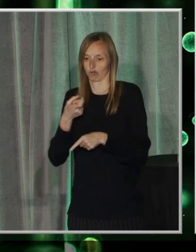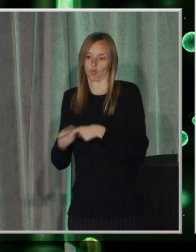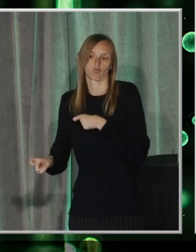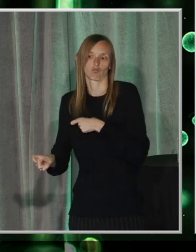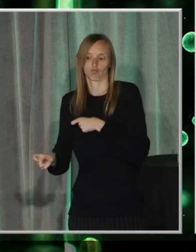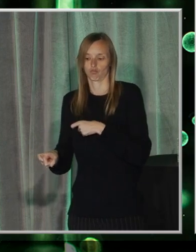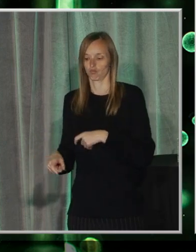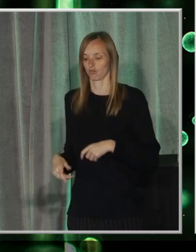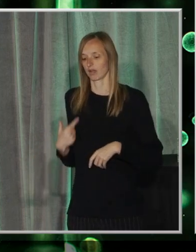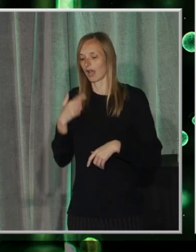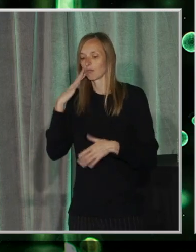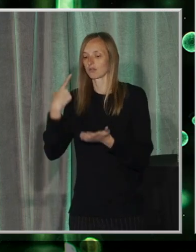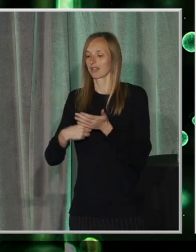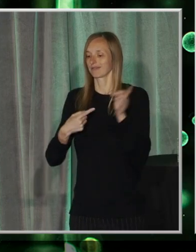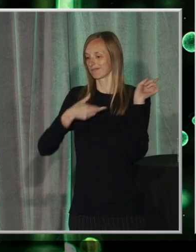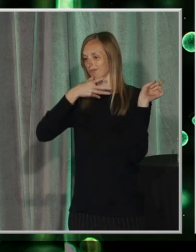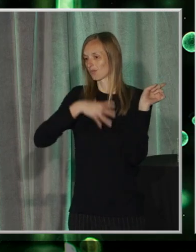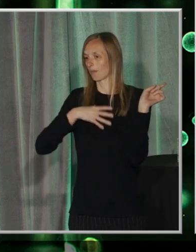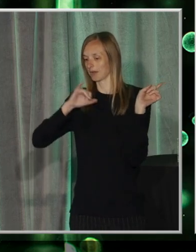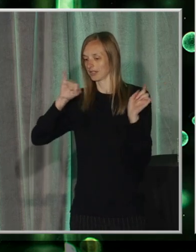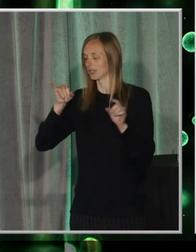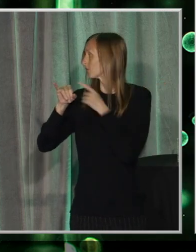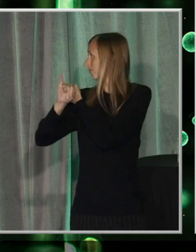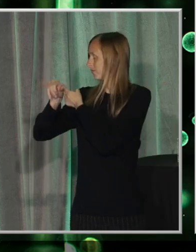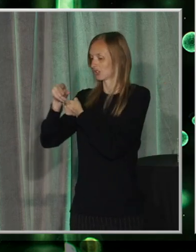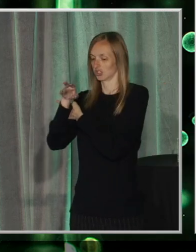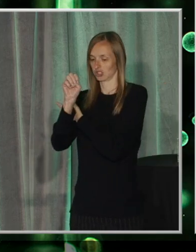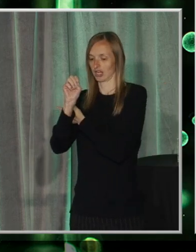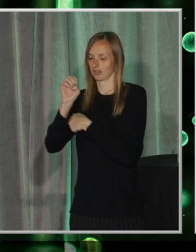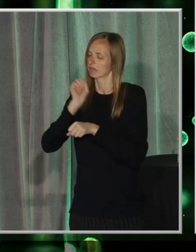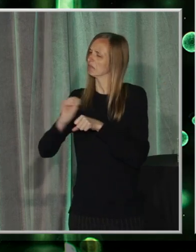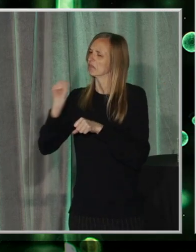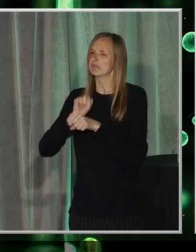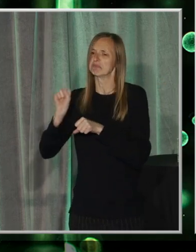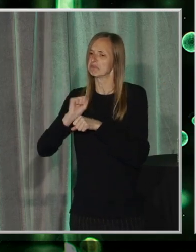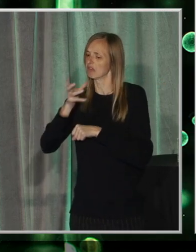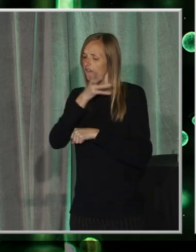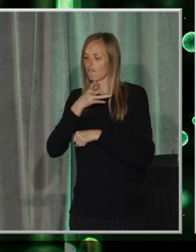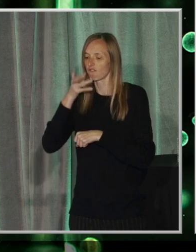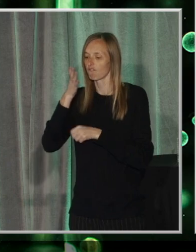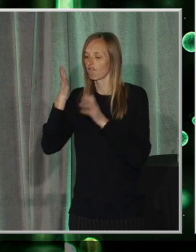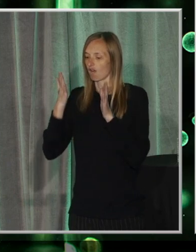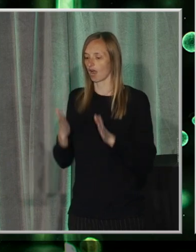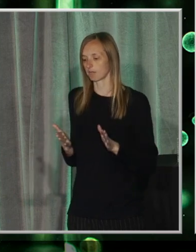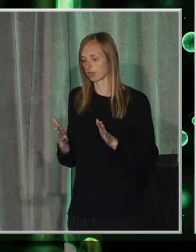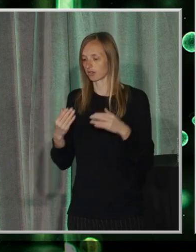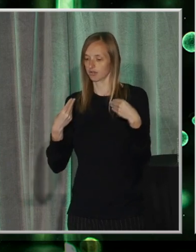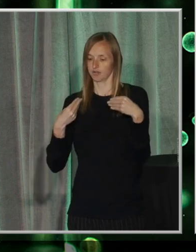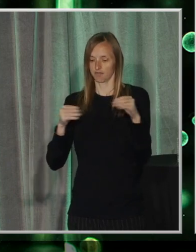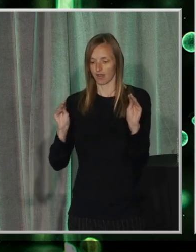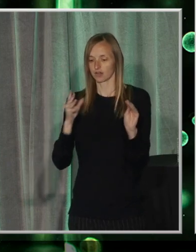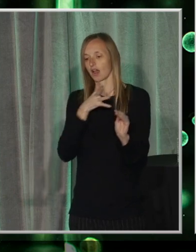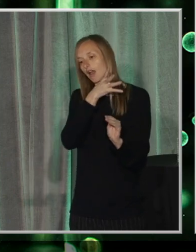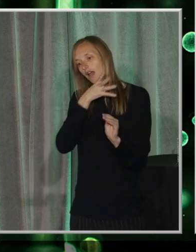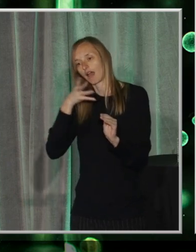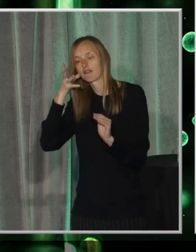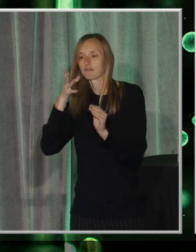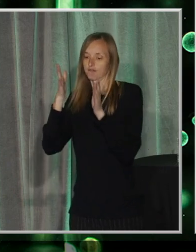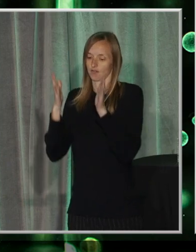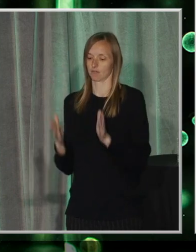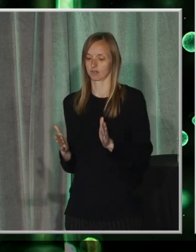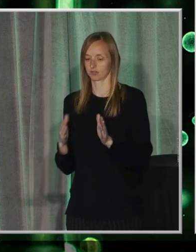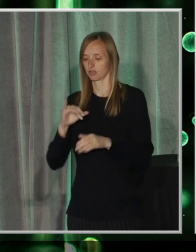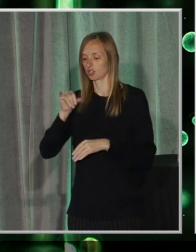about Jane, hardworking farmer, who is a vendor and a farmer.